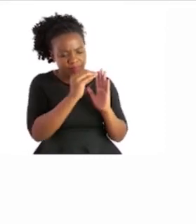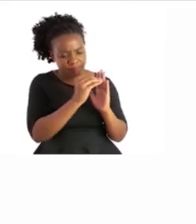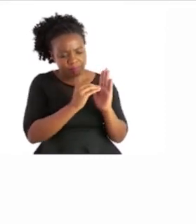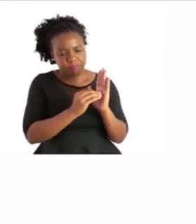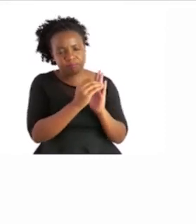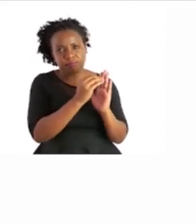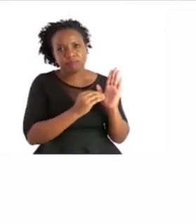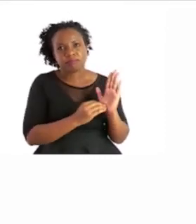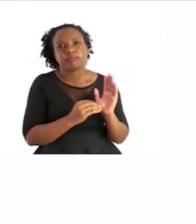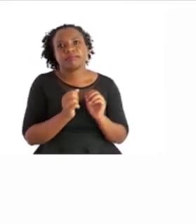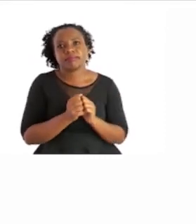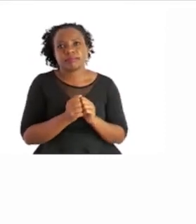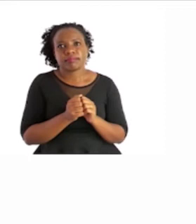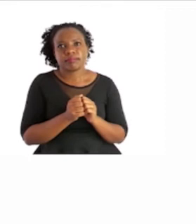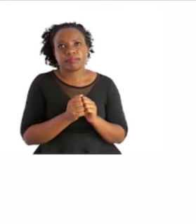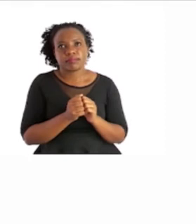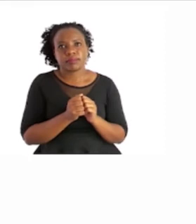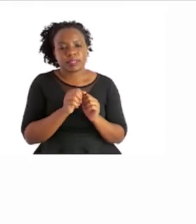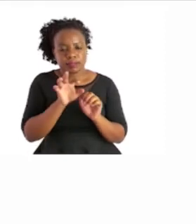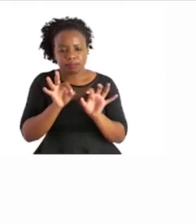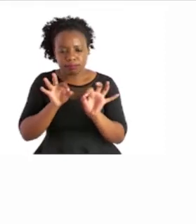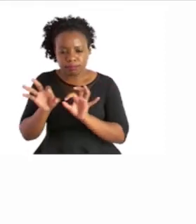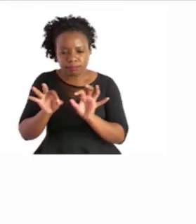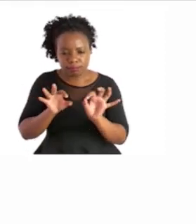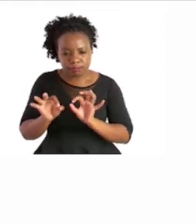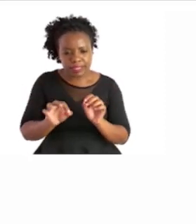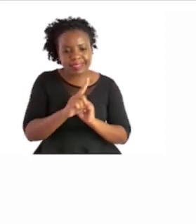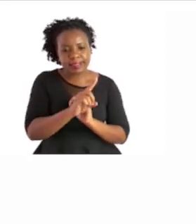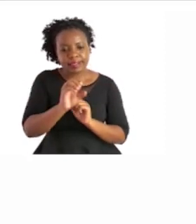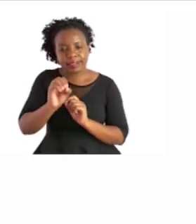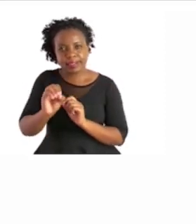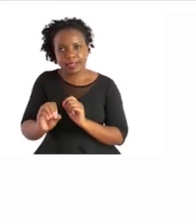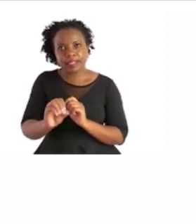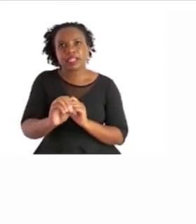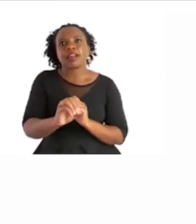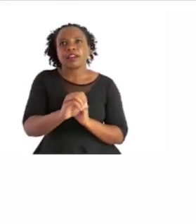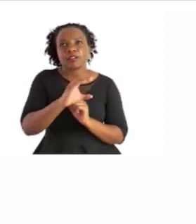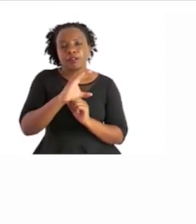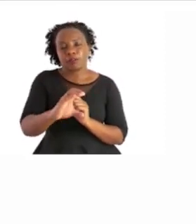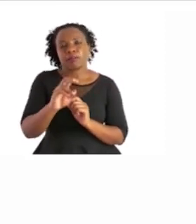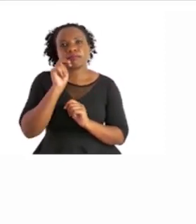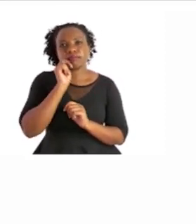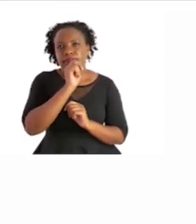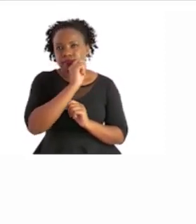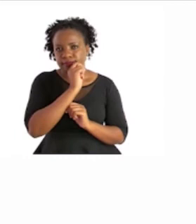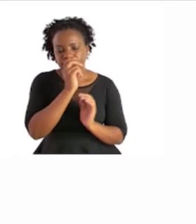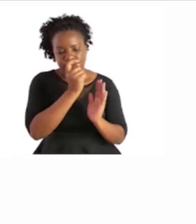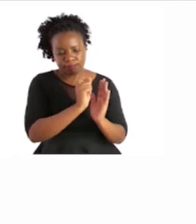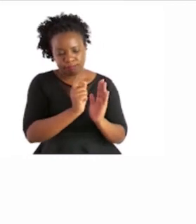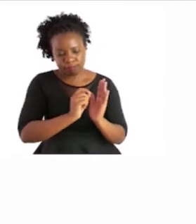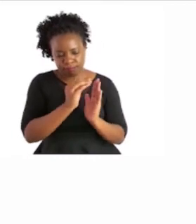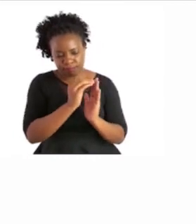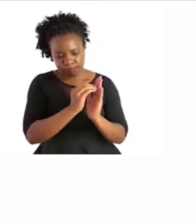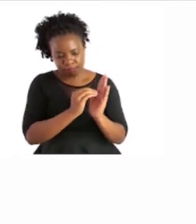Question number 1 says, identify any 10 common nouns from the picture and write them